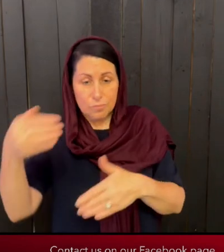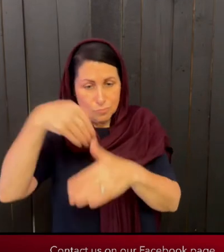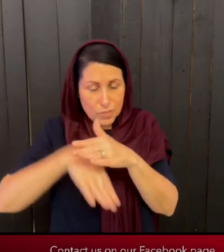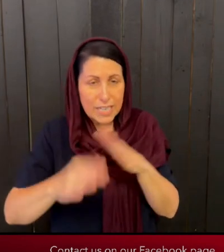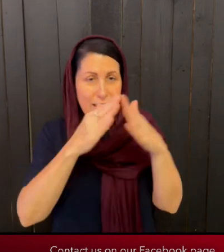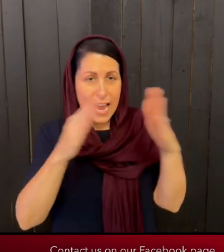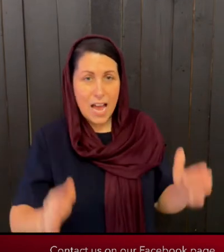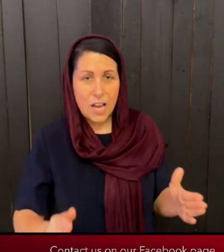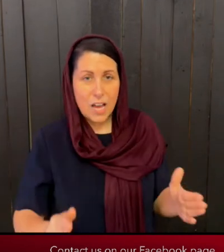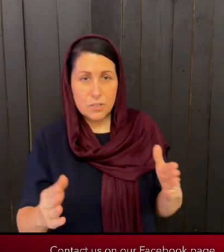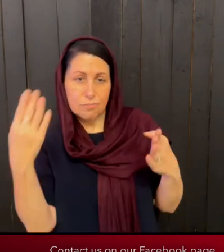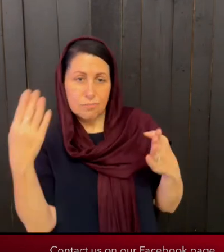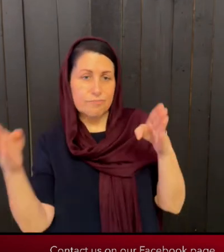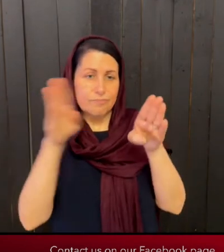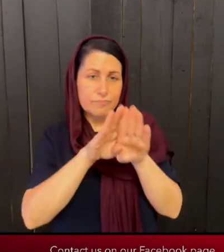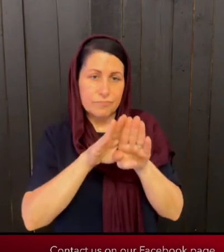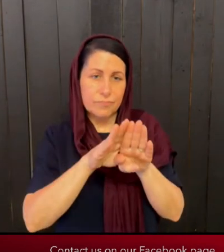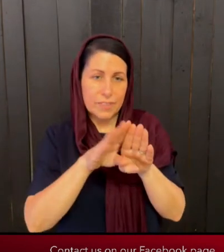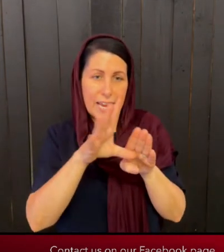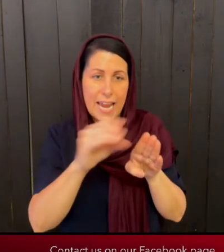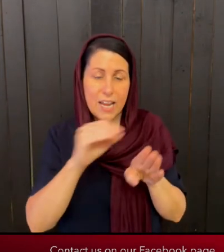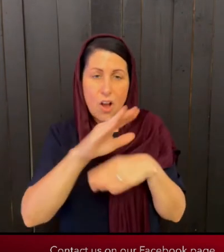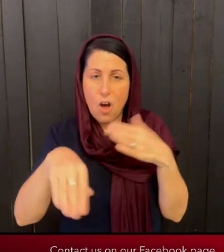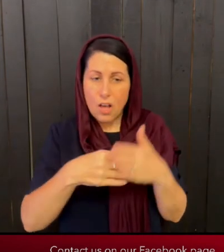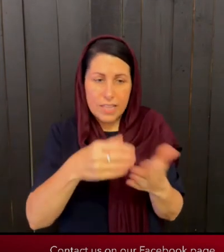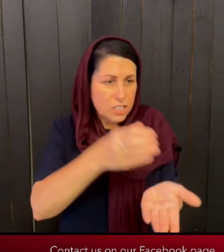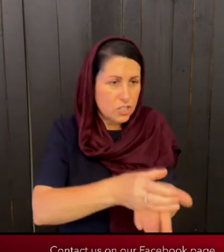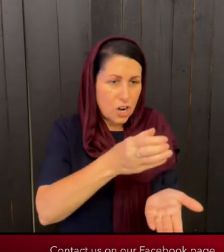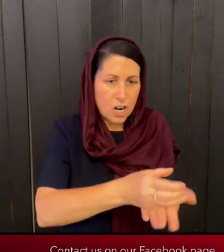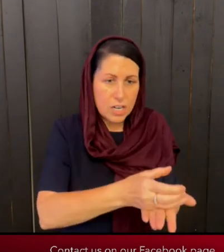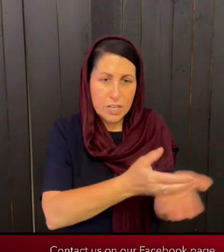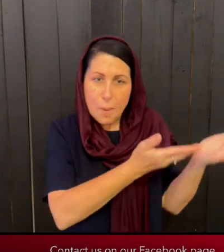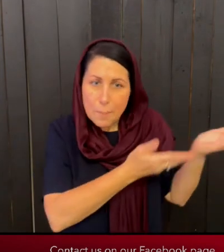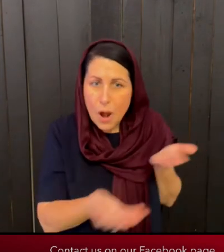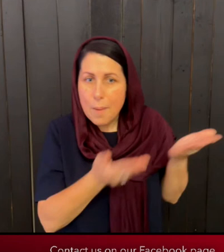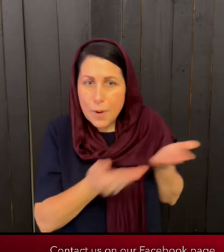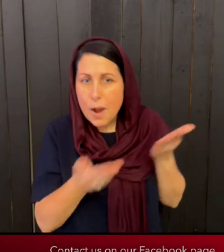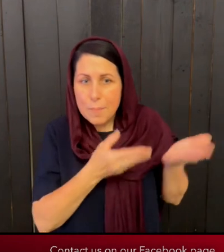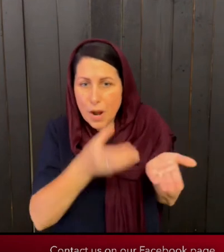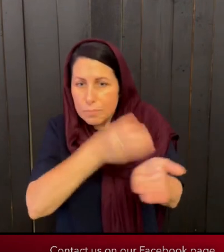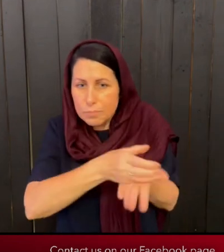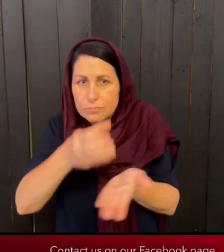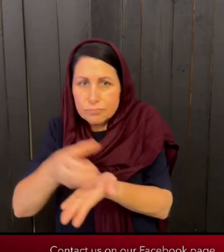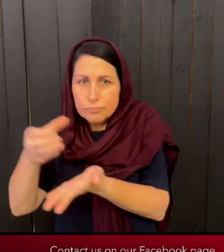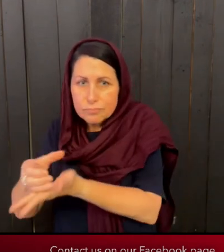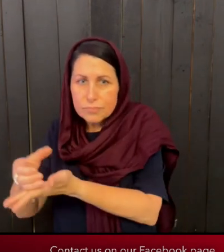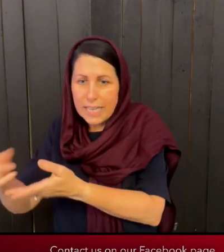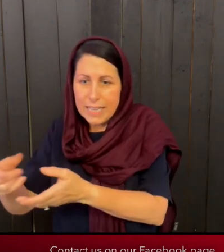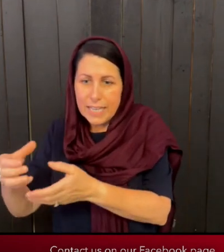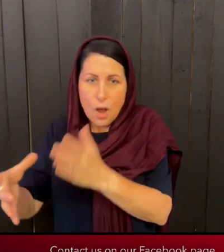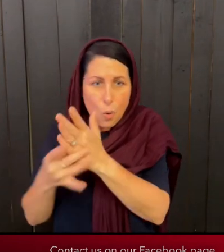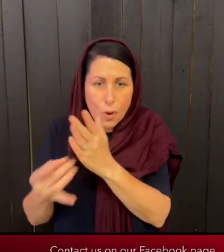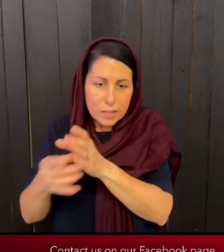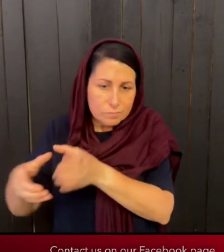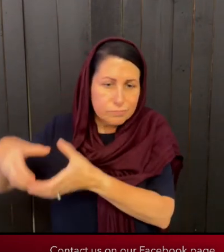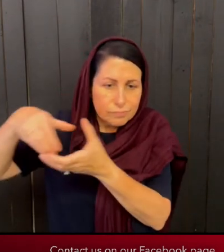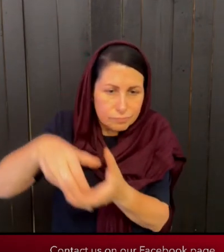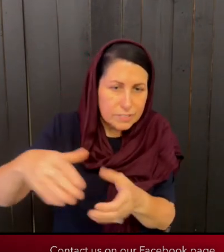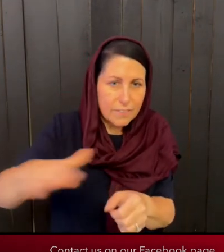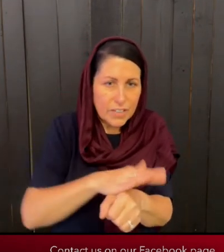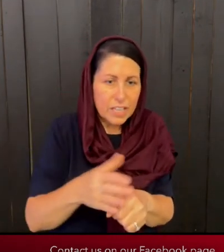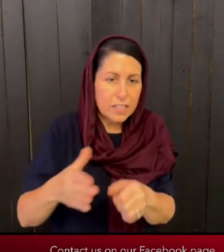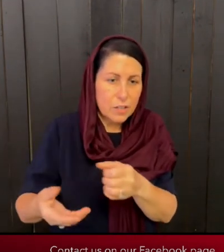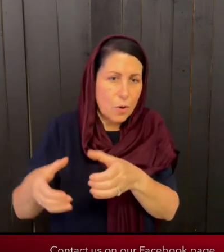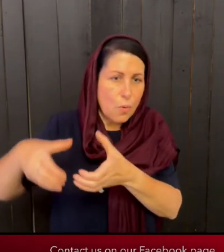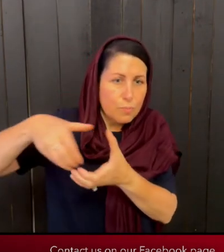her, and she poured. When the vessels were full, she said to her son, "Bring me another vessel." And he said to